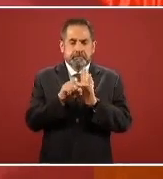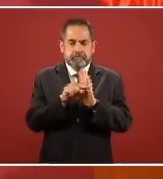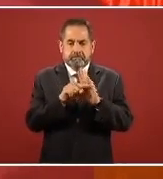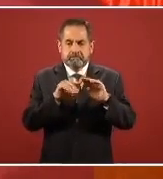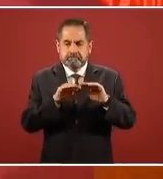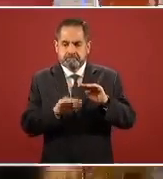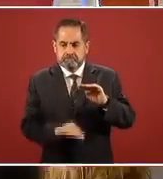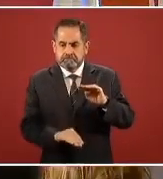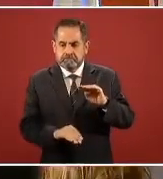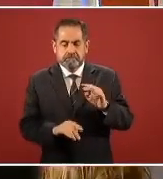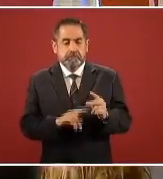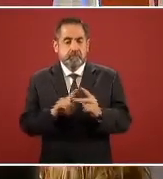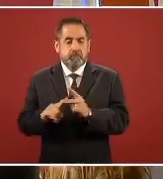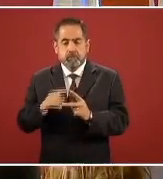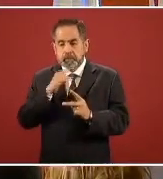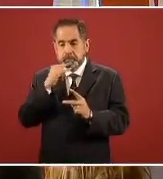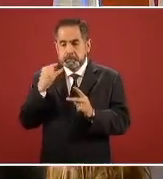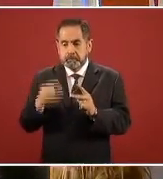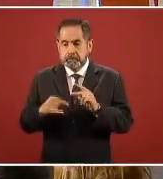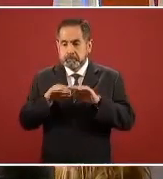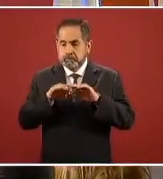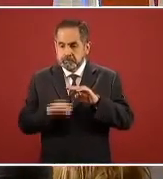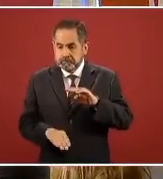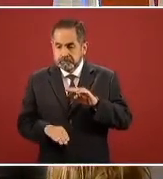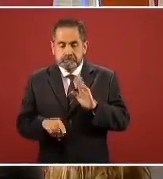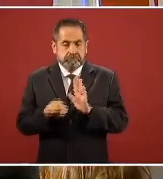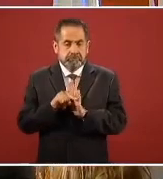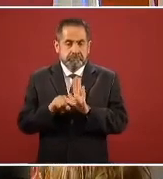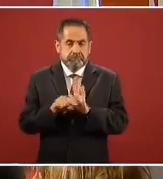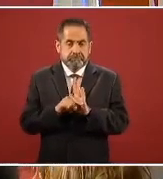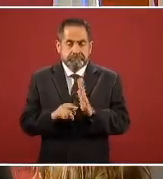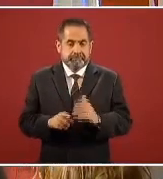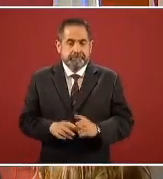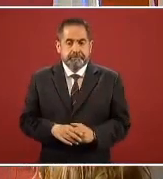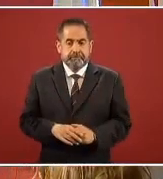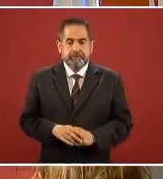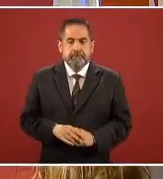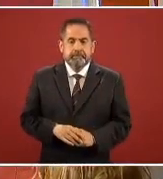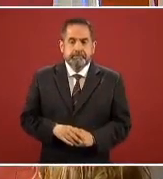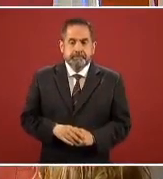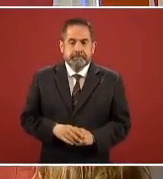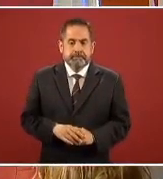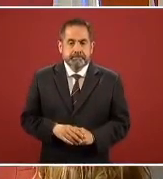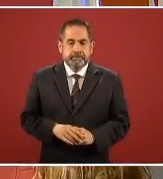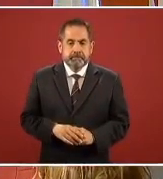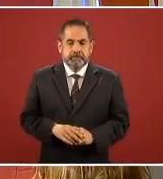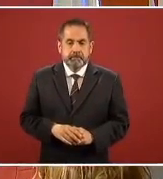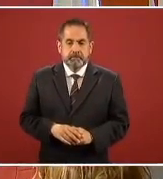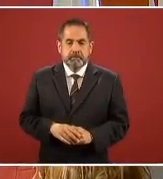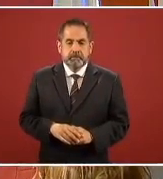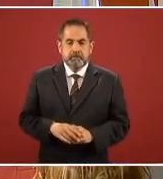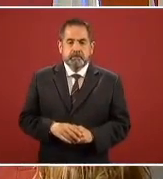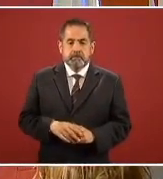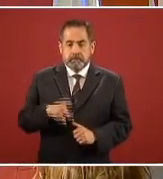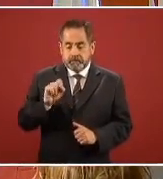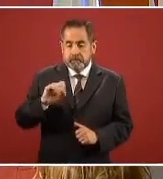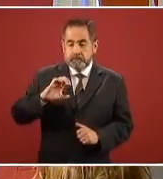El peso chileno. It's a chileno peso. Look at that one. Del mismo